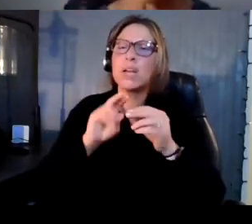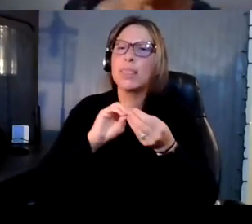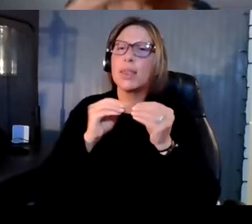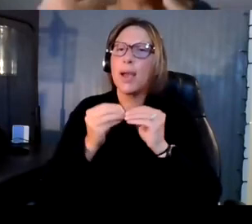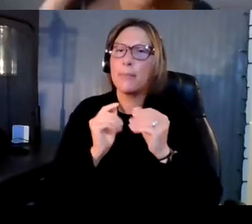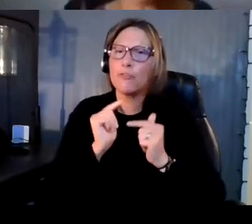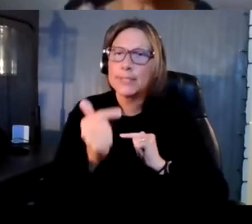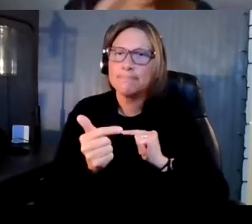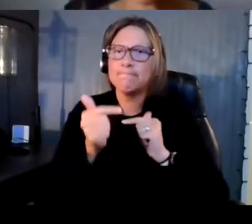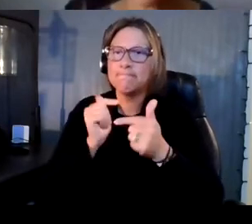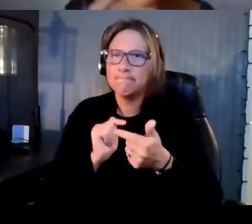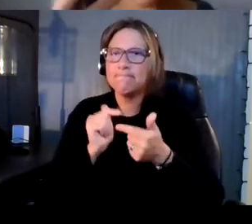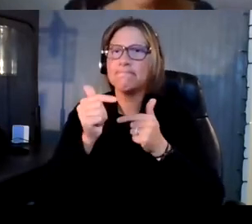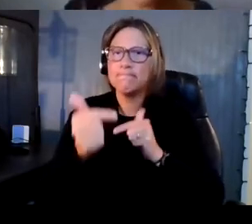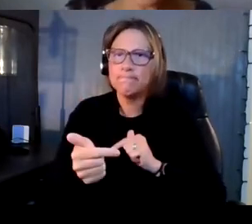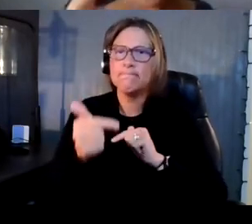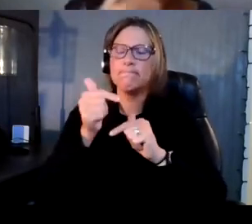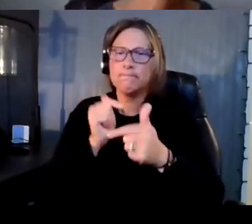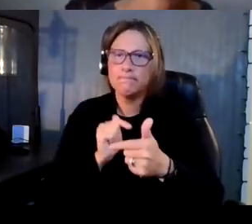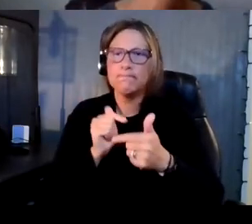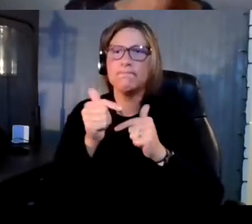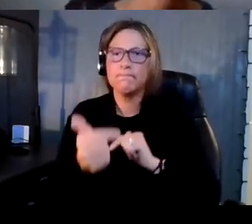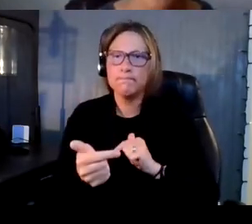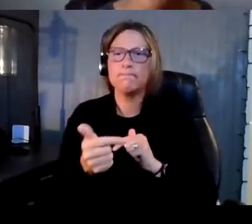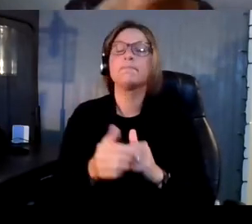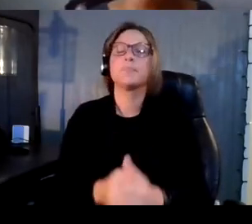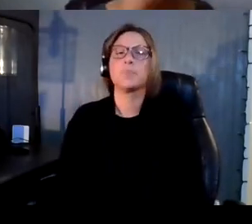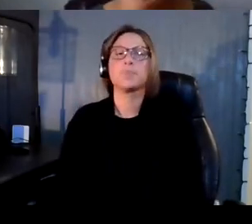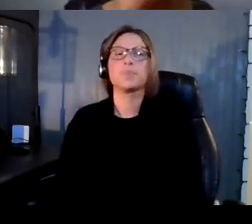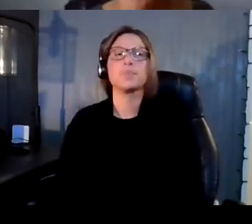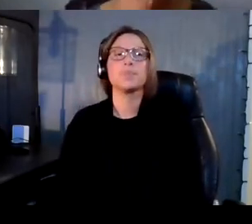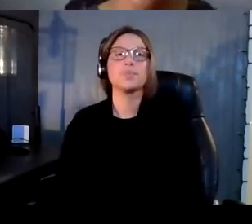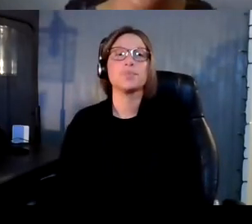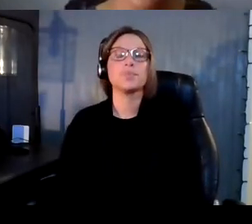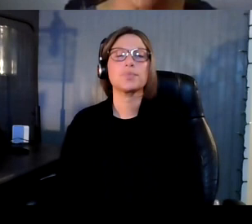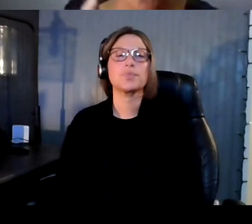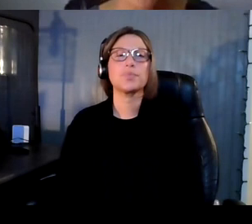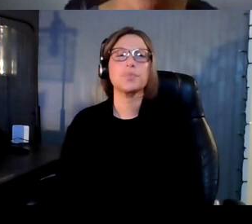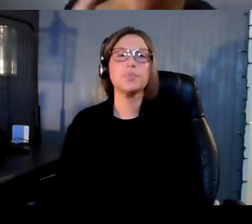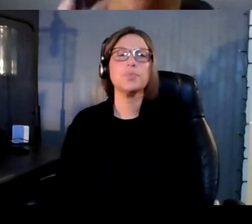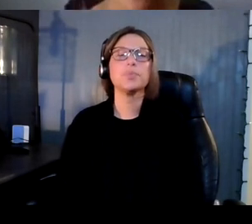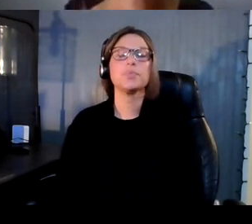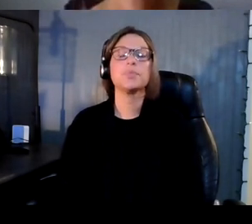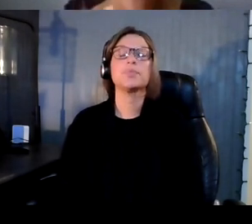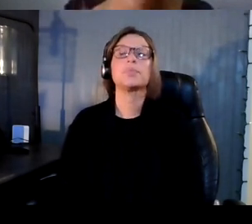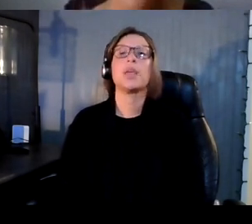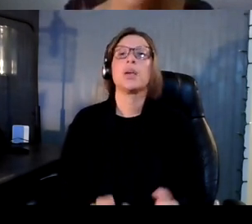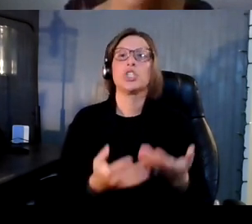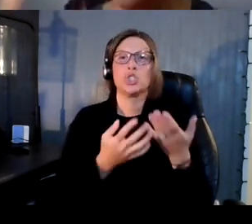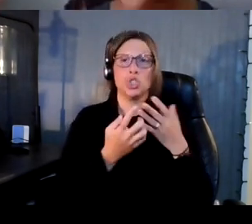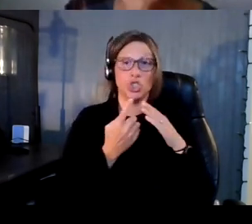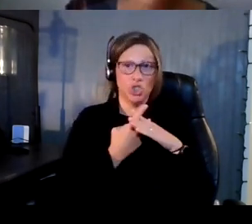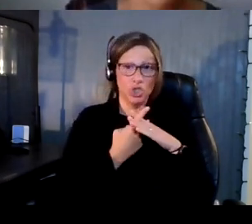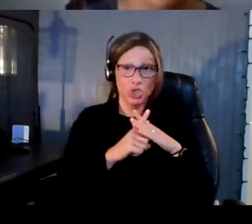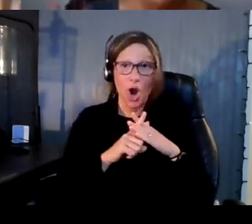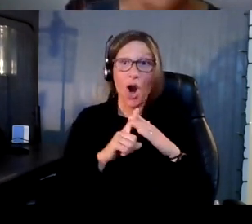it's going to be a lot of turn taking, your turn, my turn. And then once we start that and really get things going,